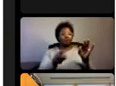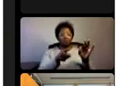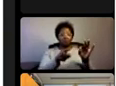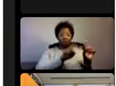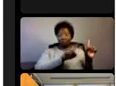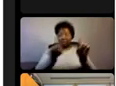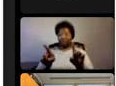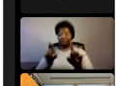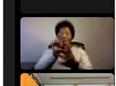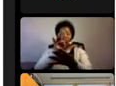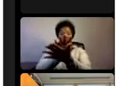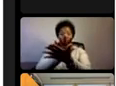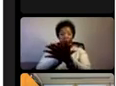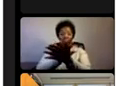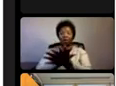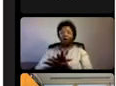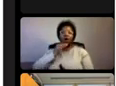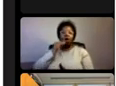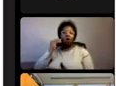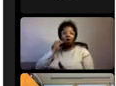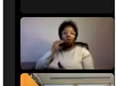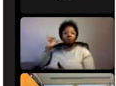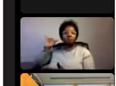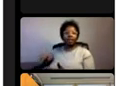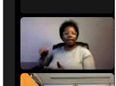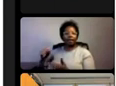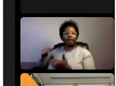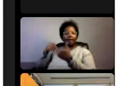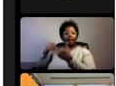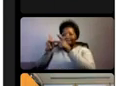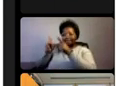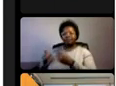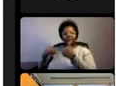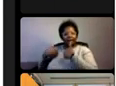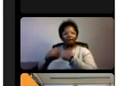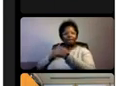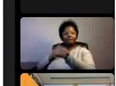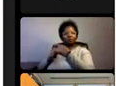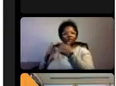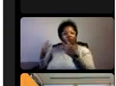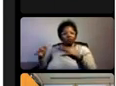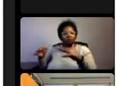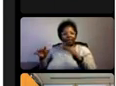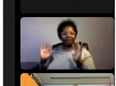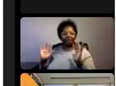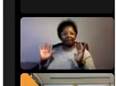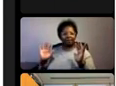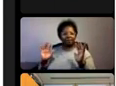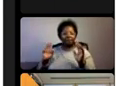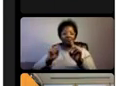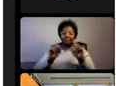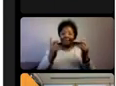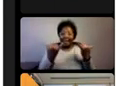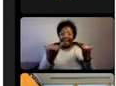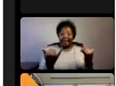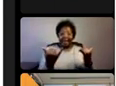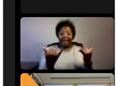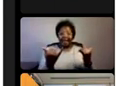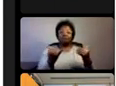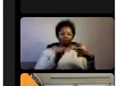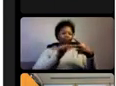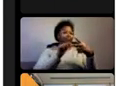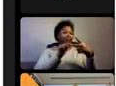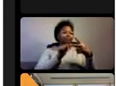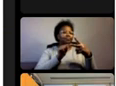coming in school may not be positive. So you are already on a safe side. But in addition to that, we've